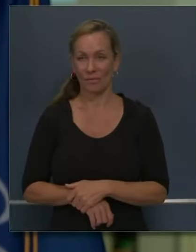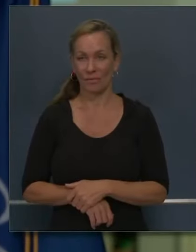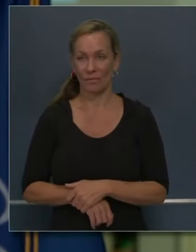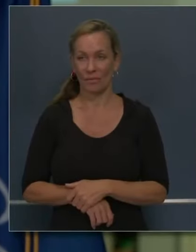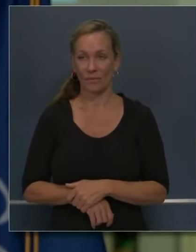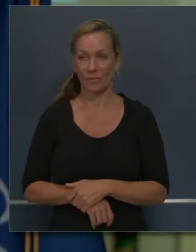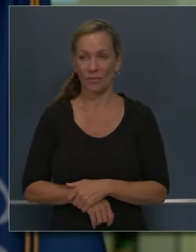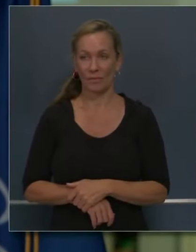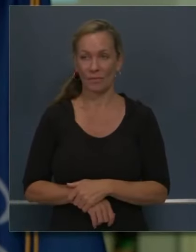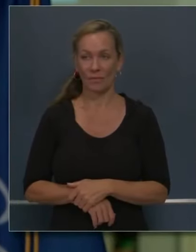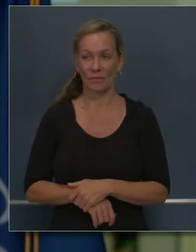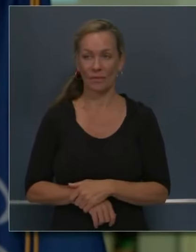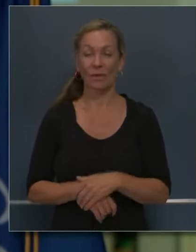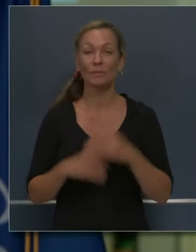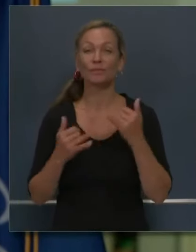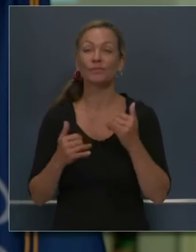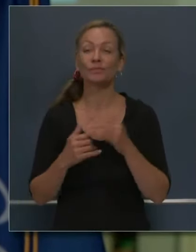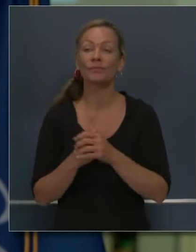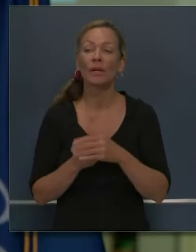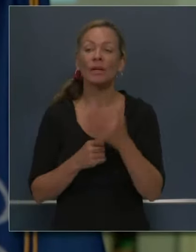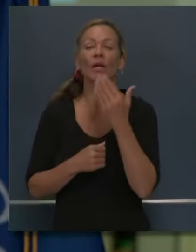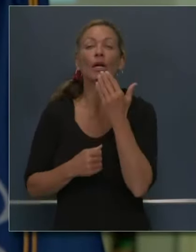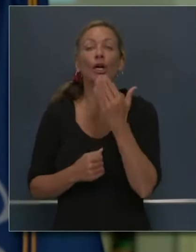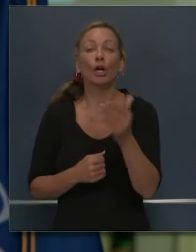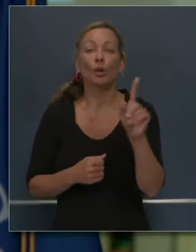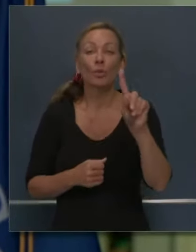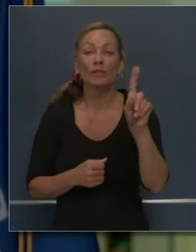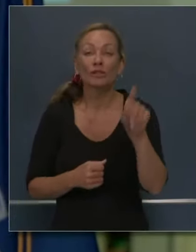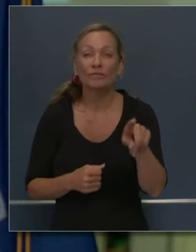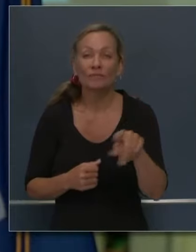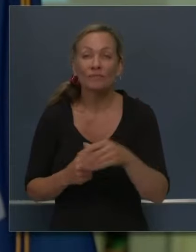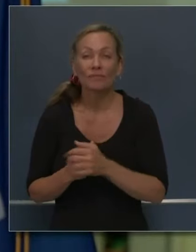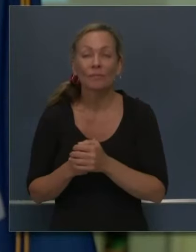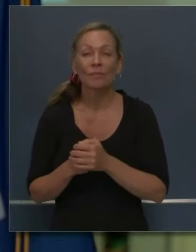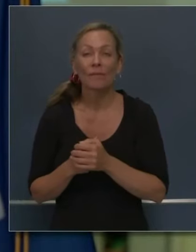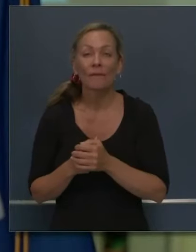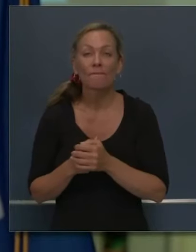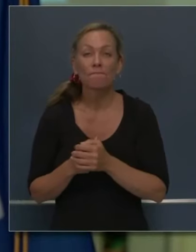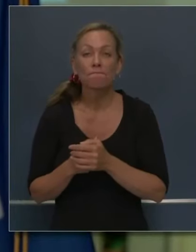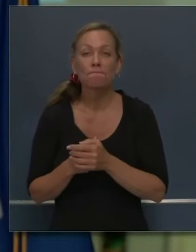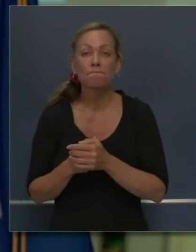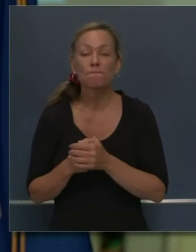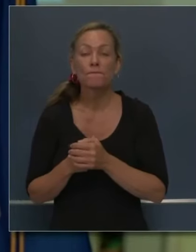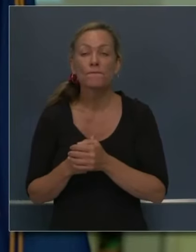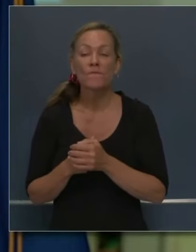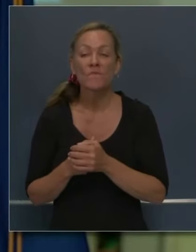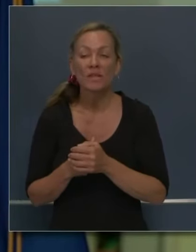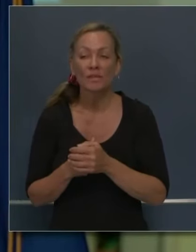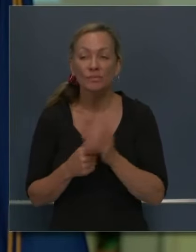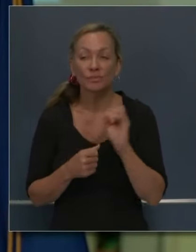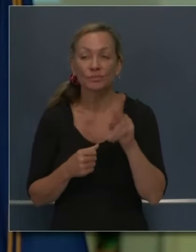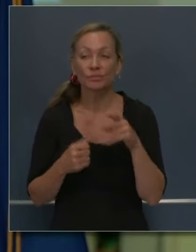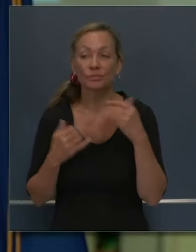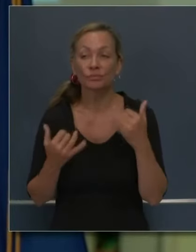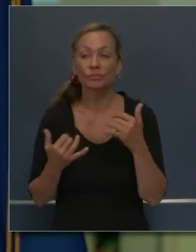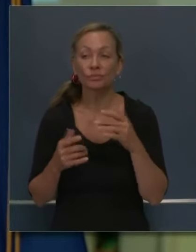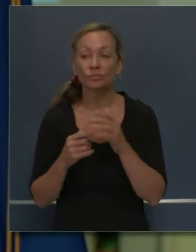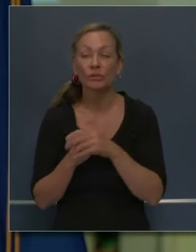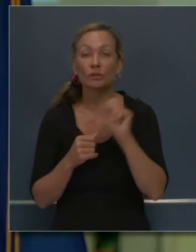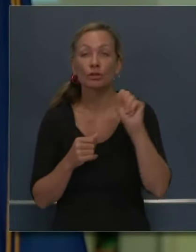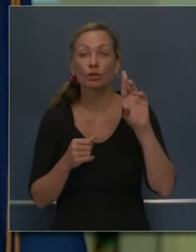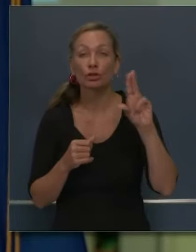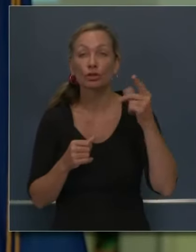Thank you for the question. It's an excellent question. We're sort of at this crossroads where we've been talking about surgical masks and